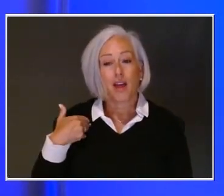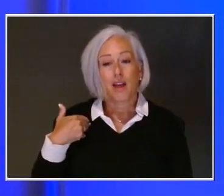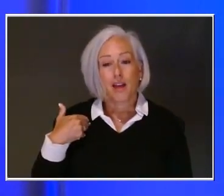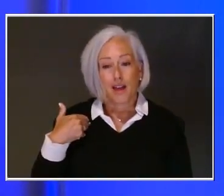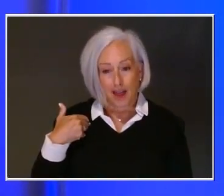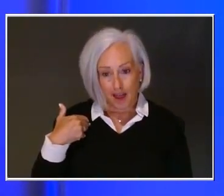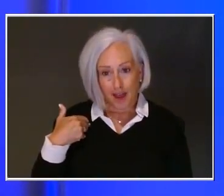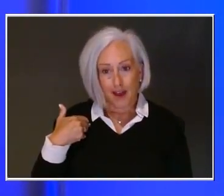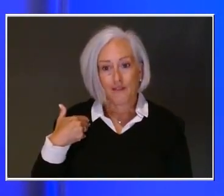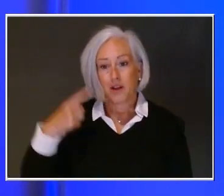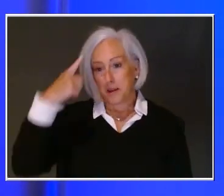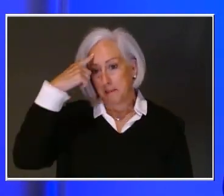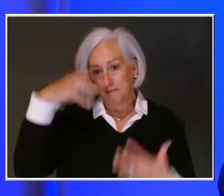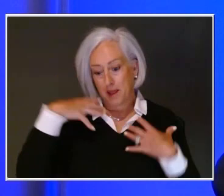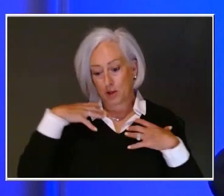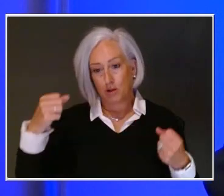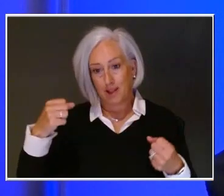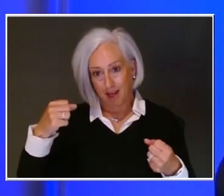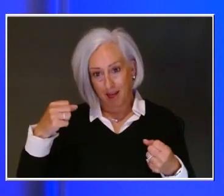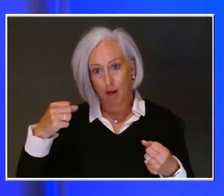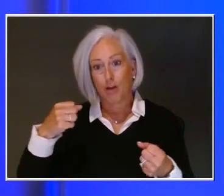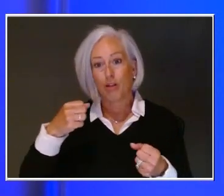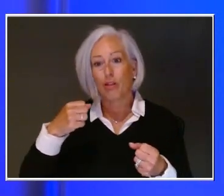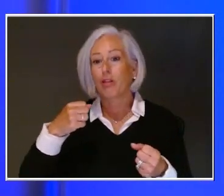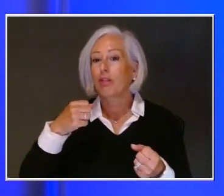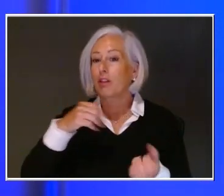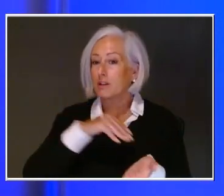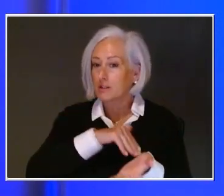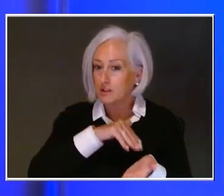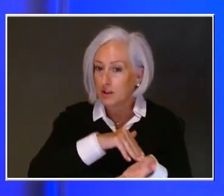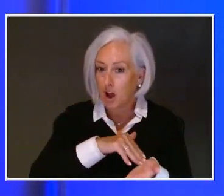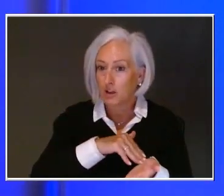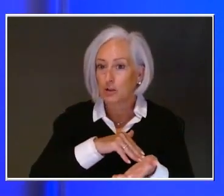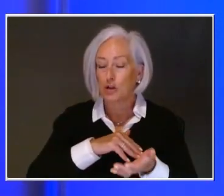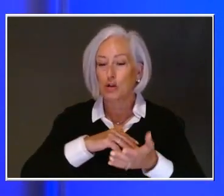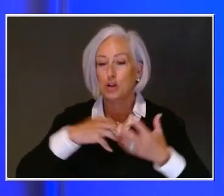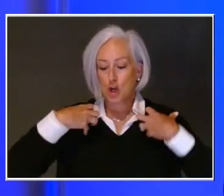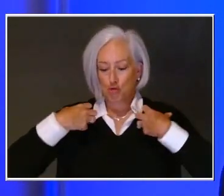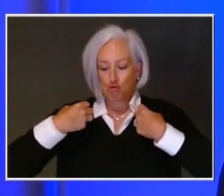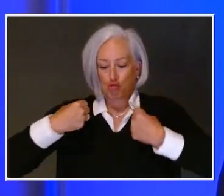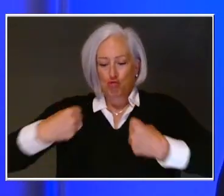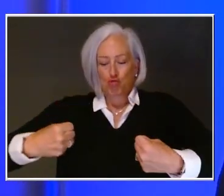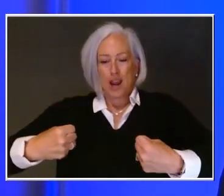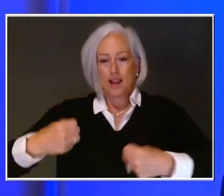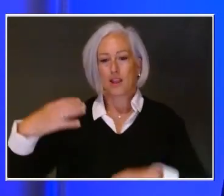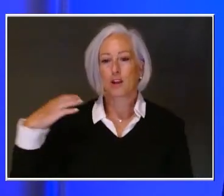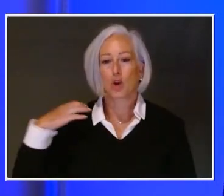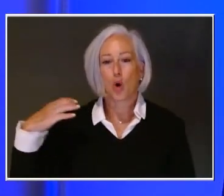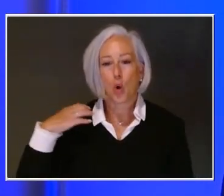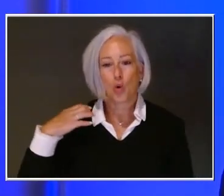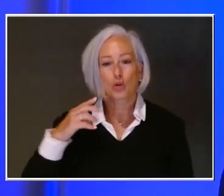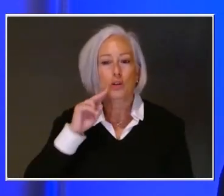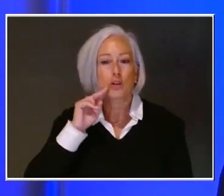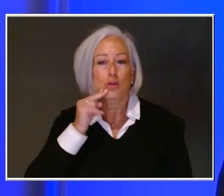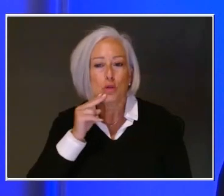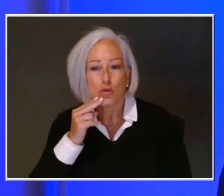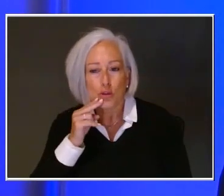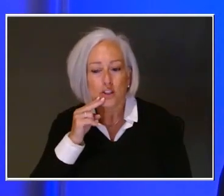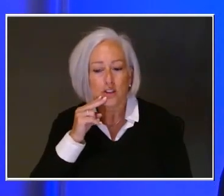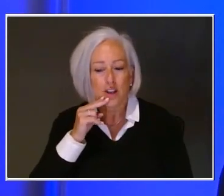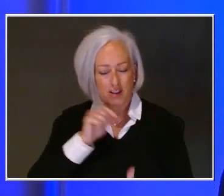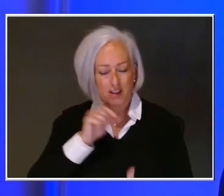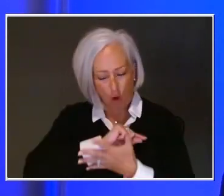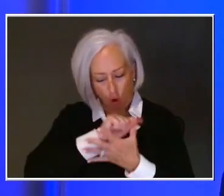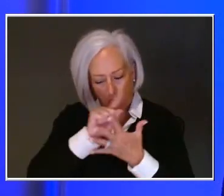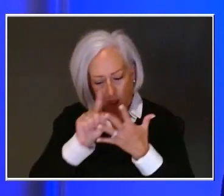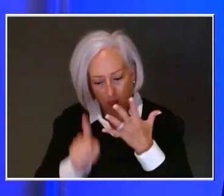mental health professionals, we have strength coaches, we have sports dietitians that all work behind the scenes to help the